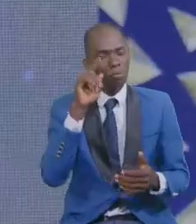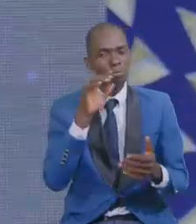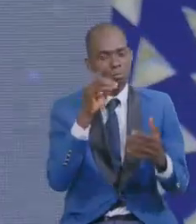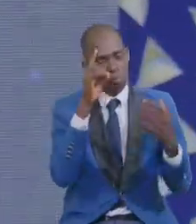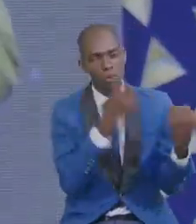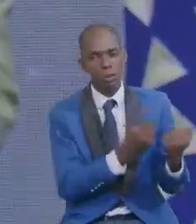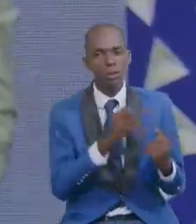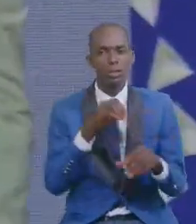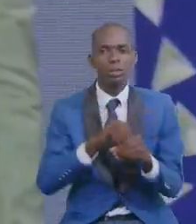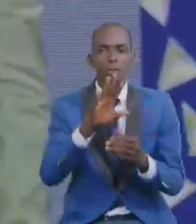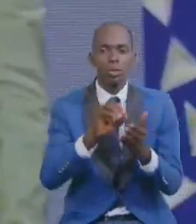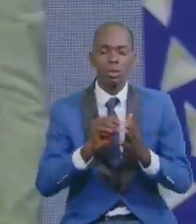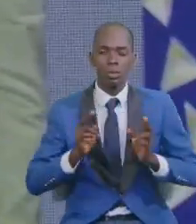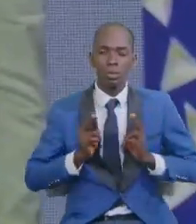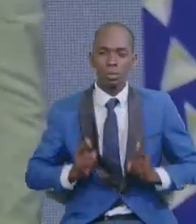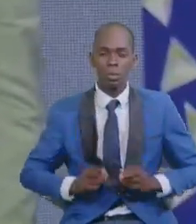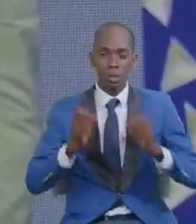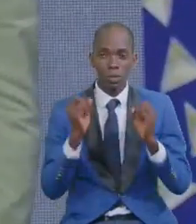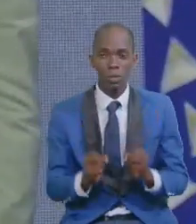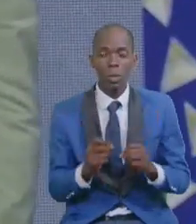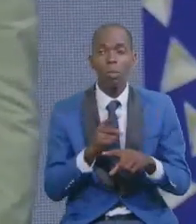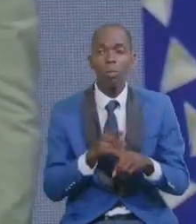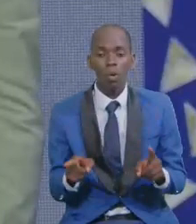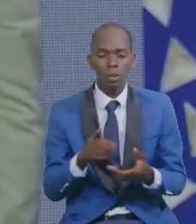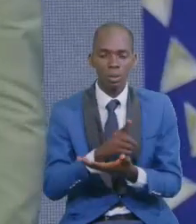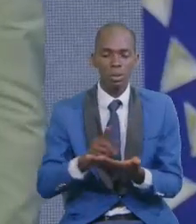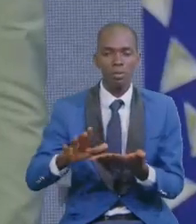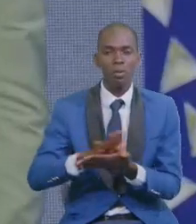you are trusting in divine power.